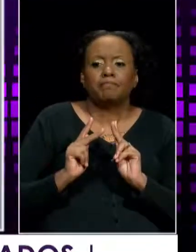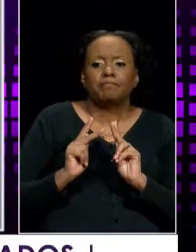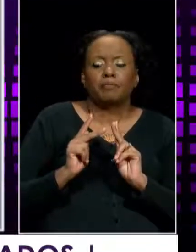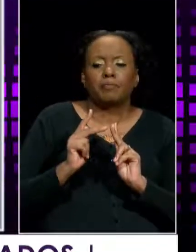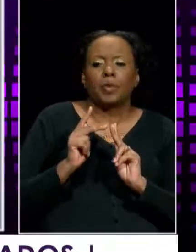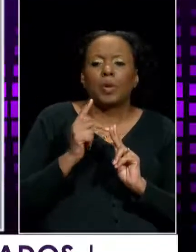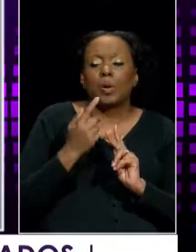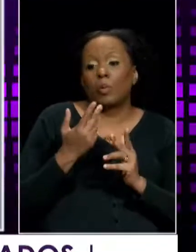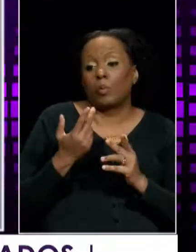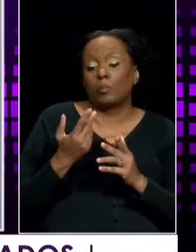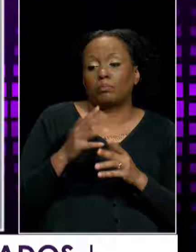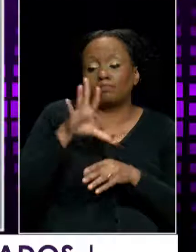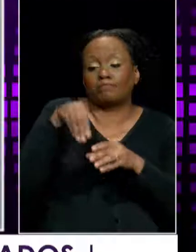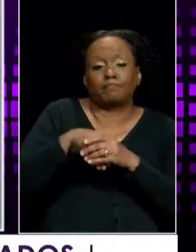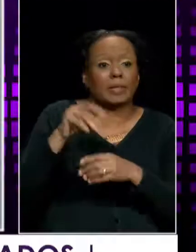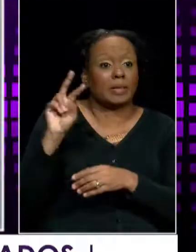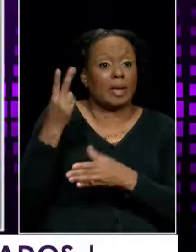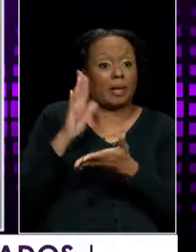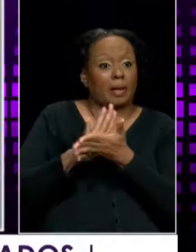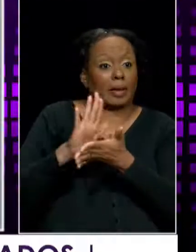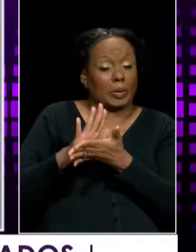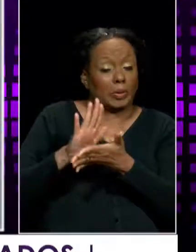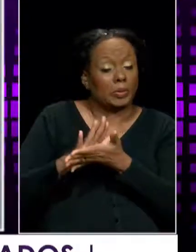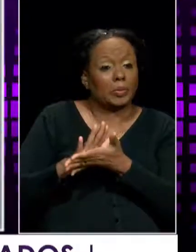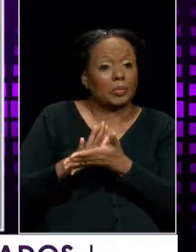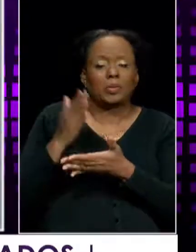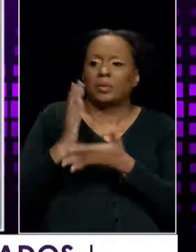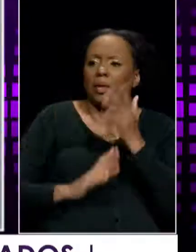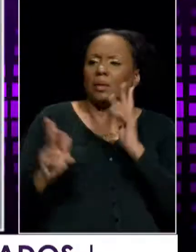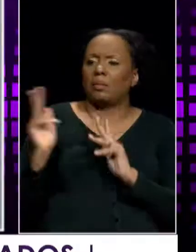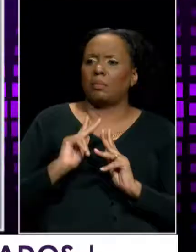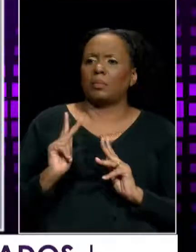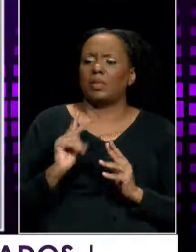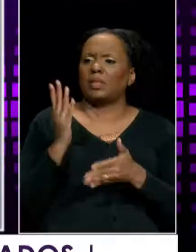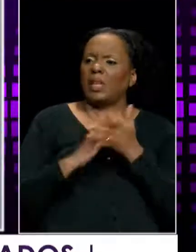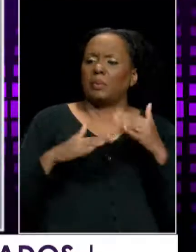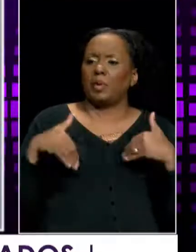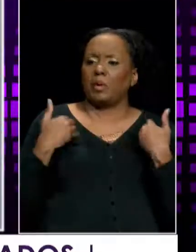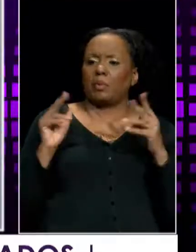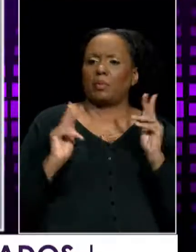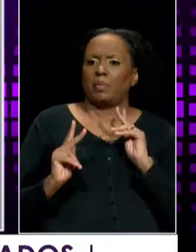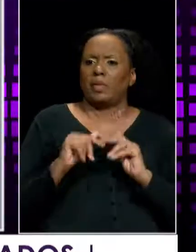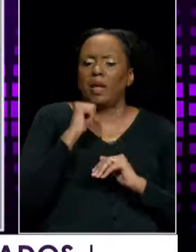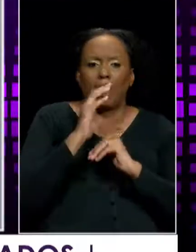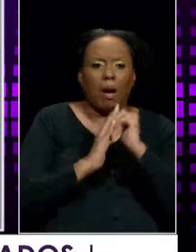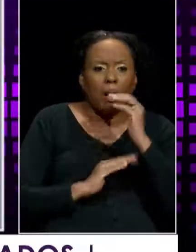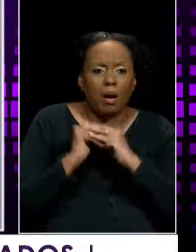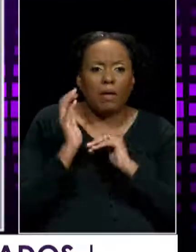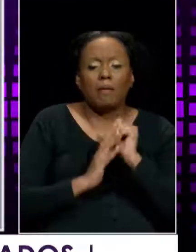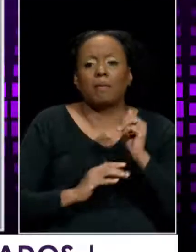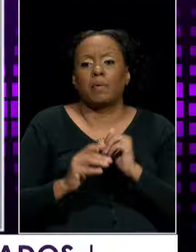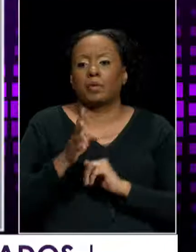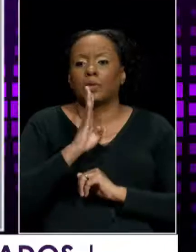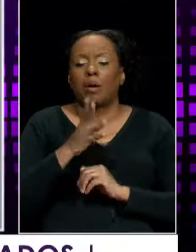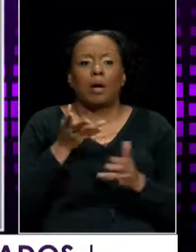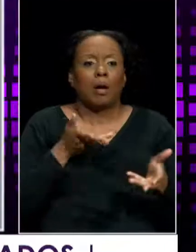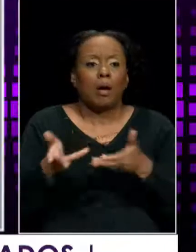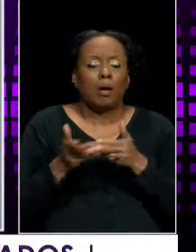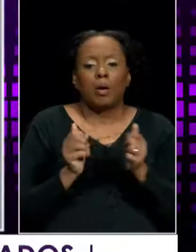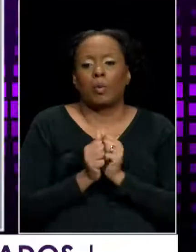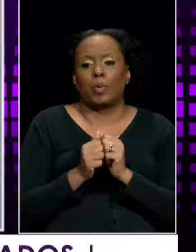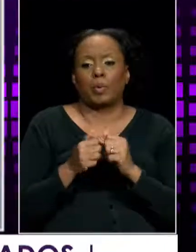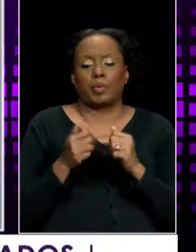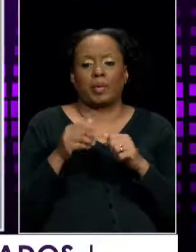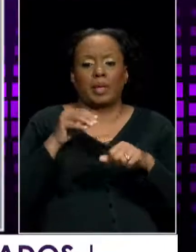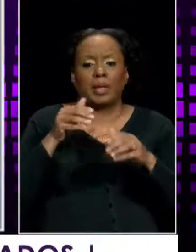a discussion with some persons, they don't feel comfortable like going to guidance counselors and speaking. And why is that? Are we